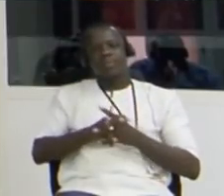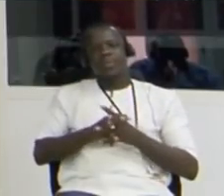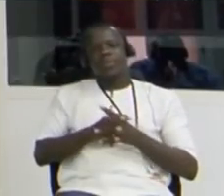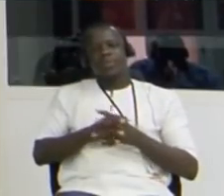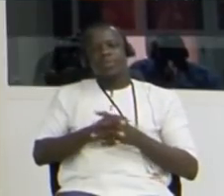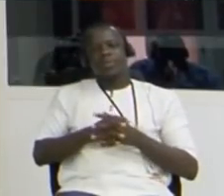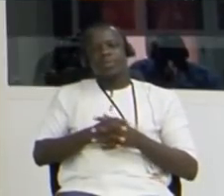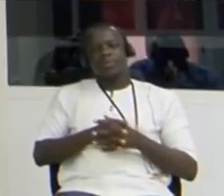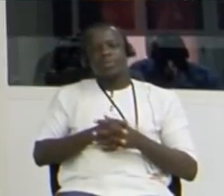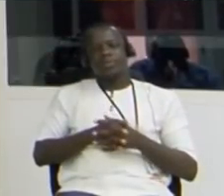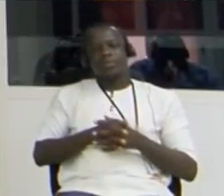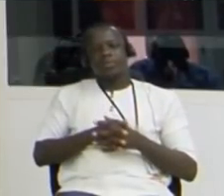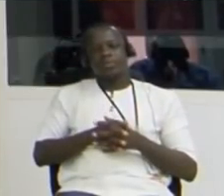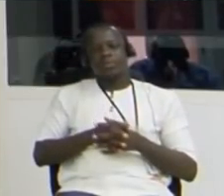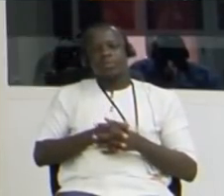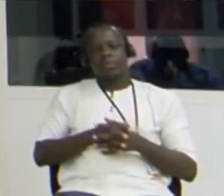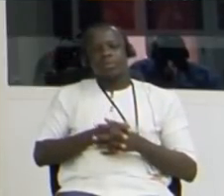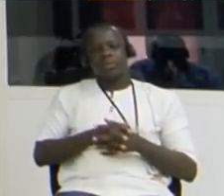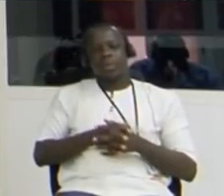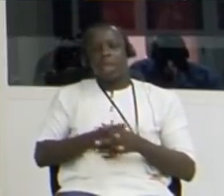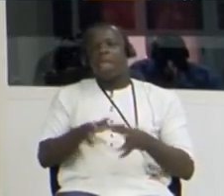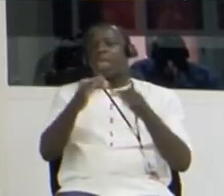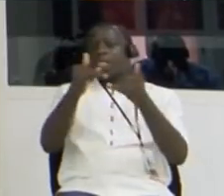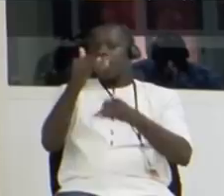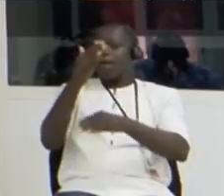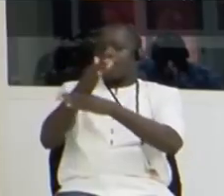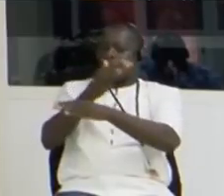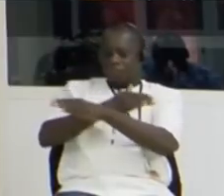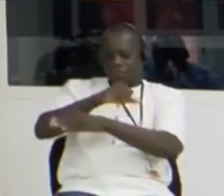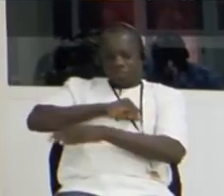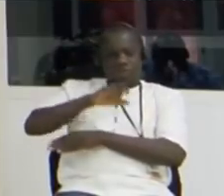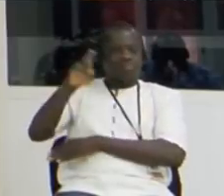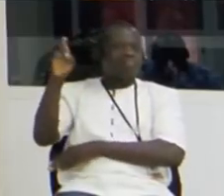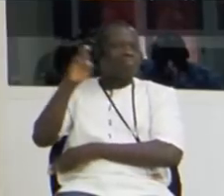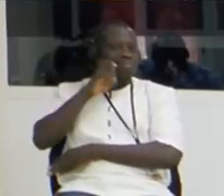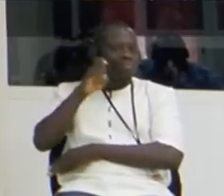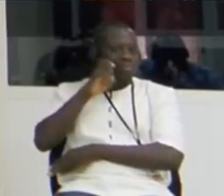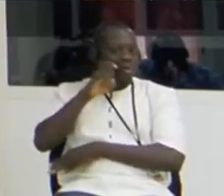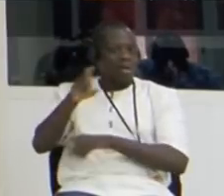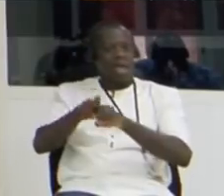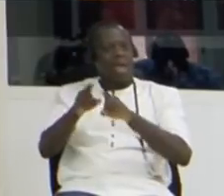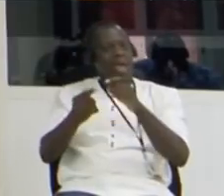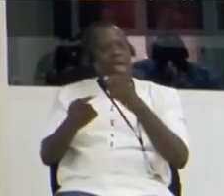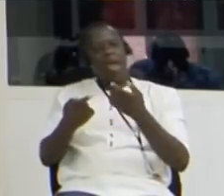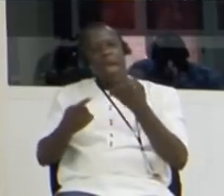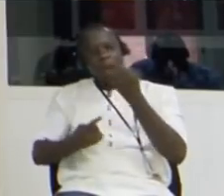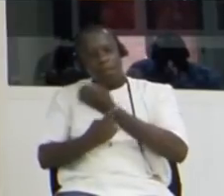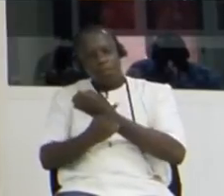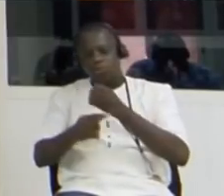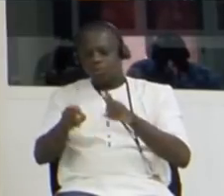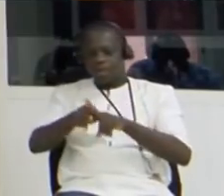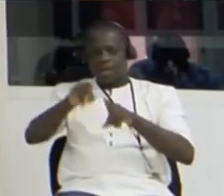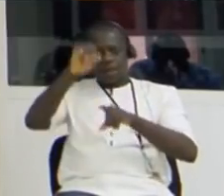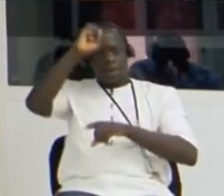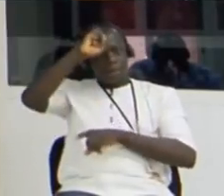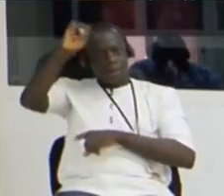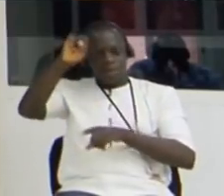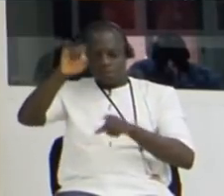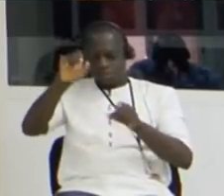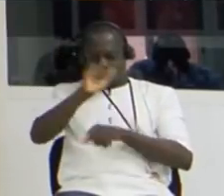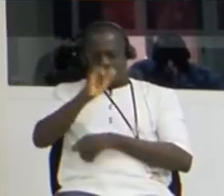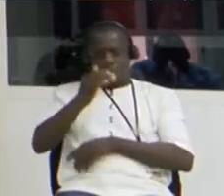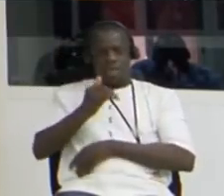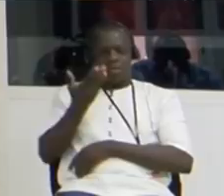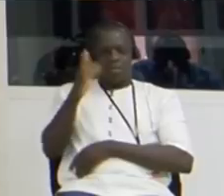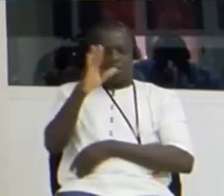subsequent to that, or rather prior to her being sexually abused by the president, was she seen in